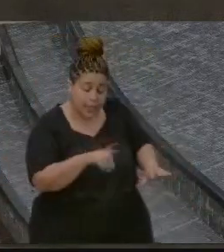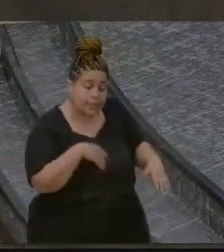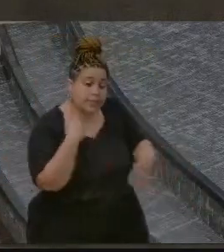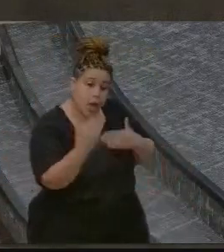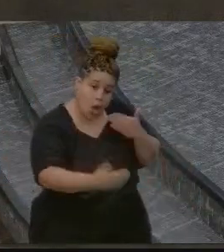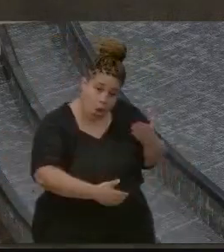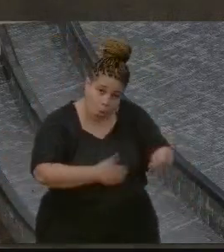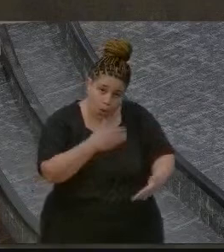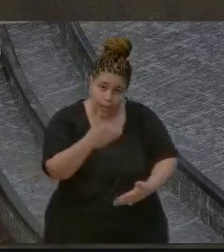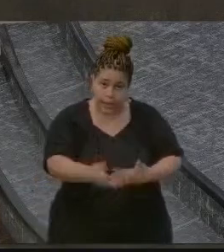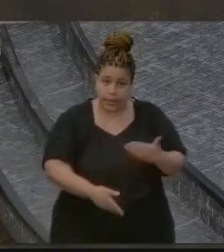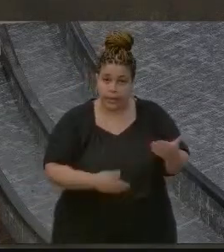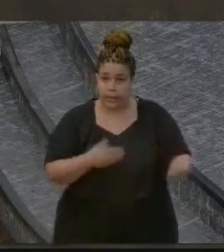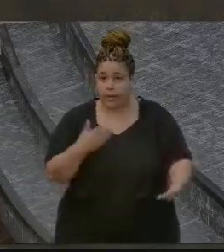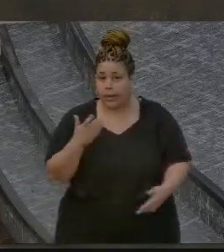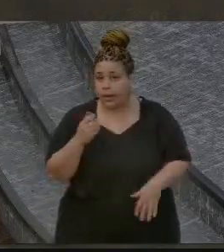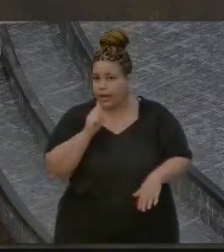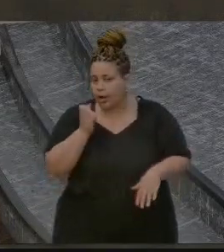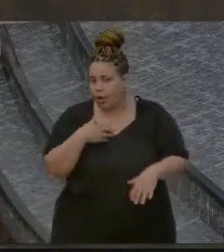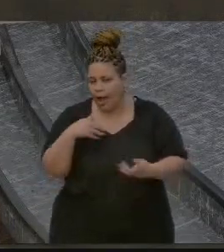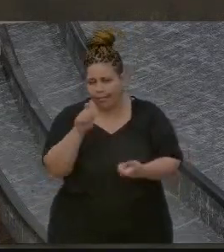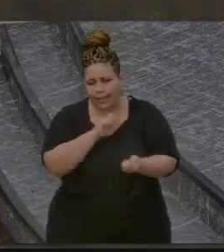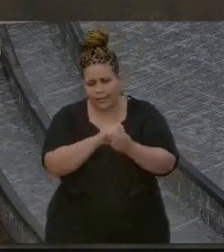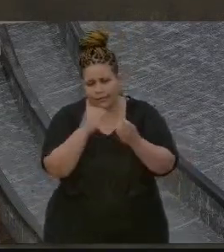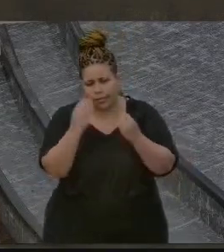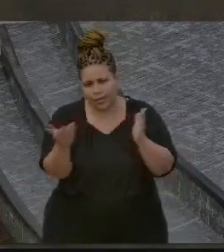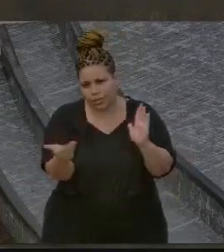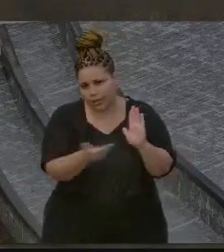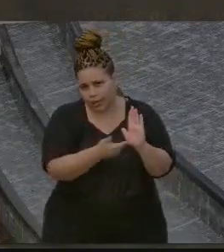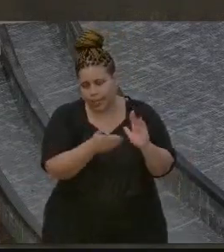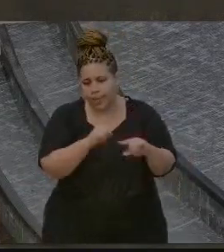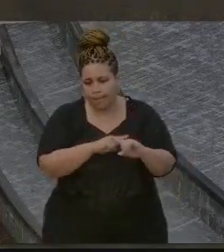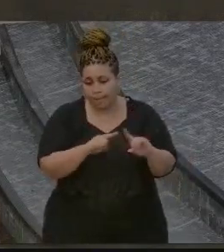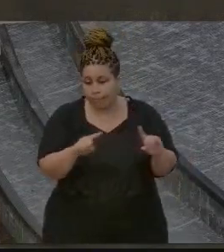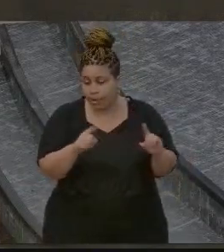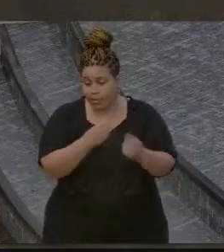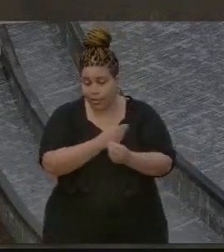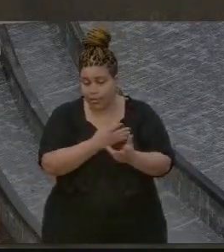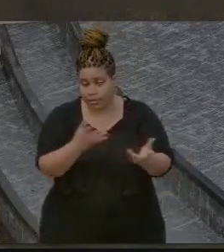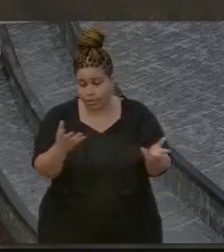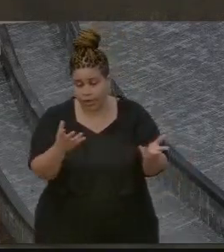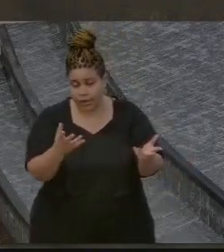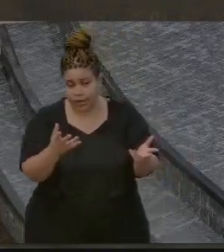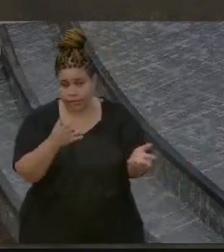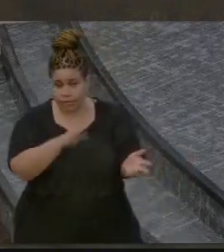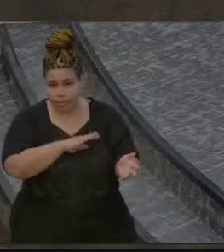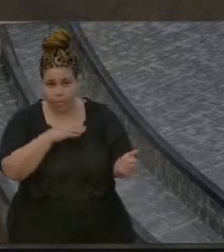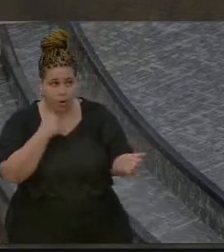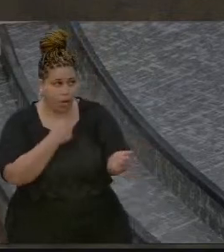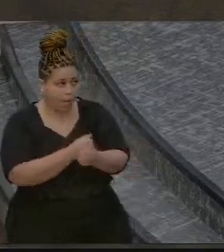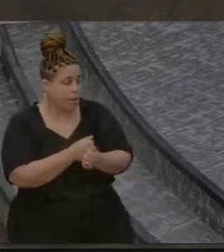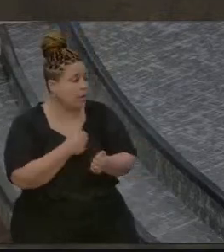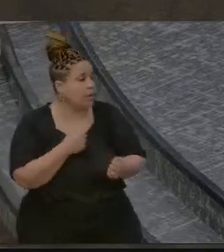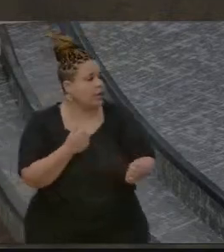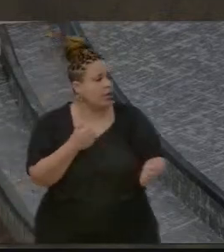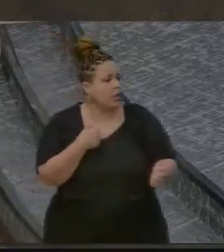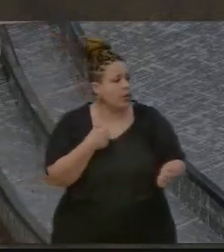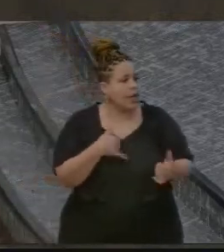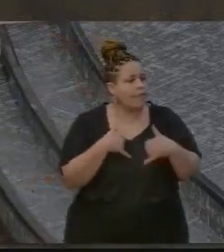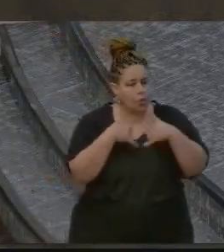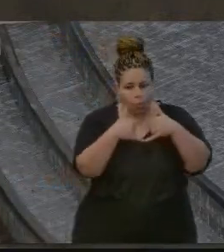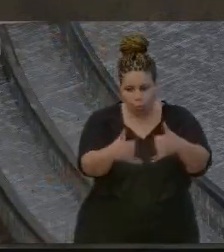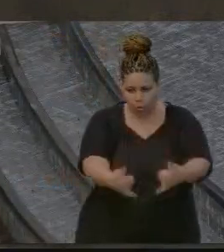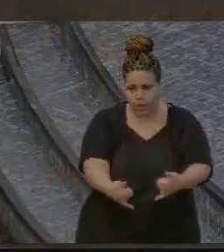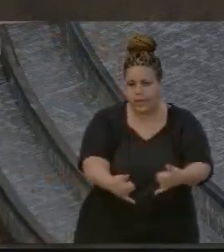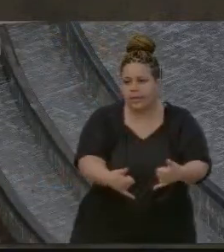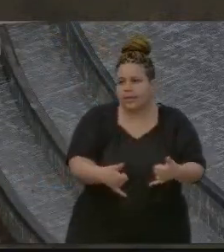have, I don't have the exact information in front of me, but we can definitely share it in the board update tomorrow. We have awarded several